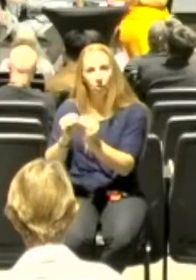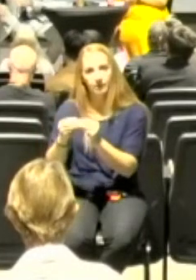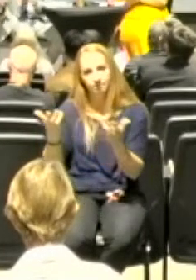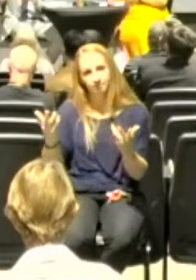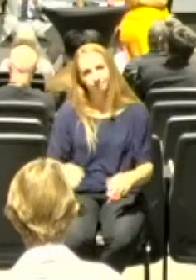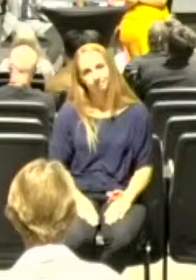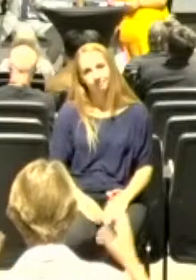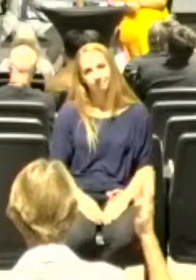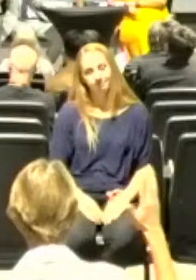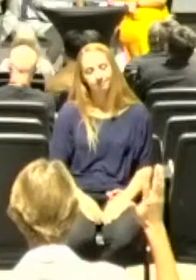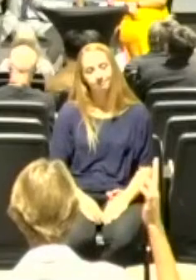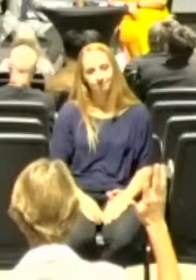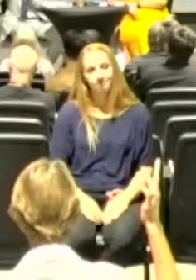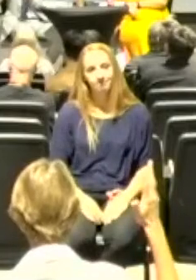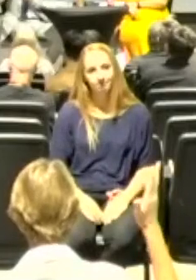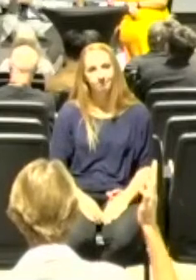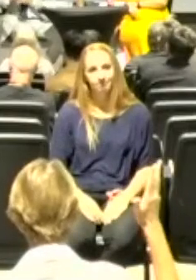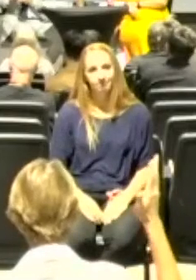So